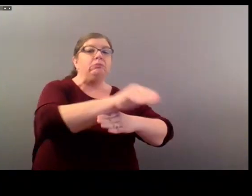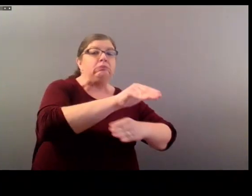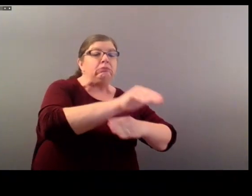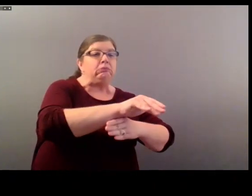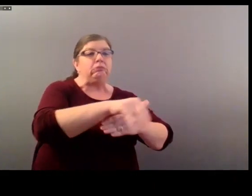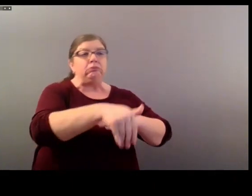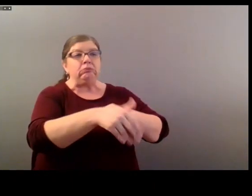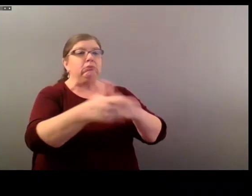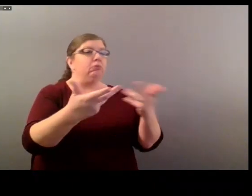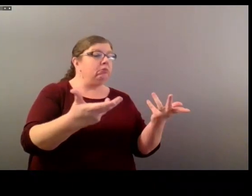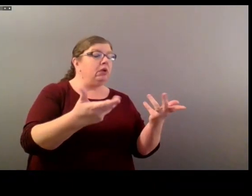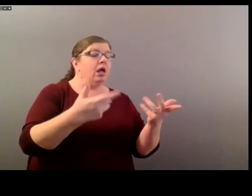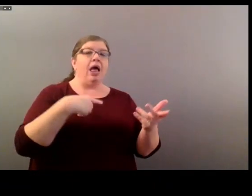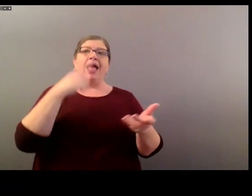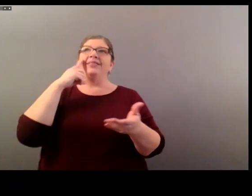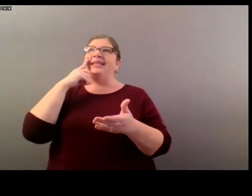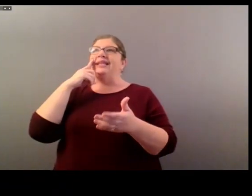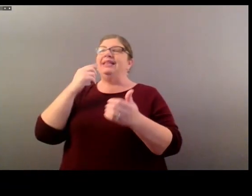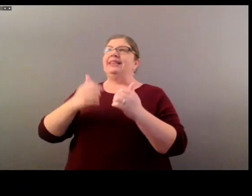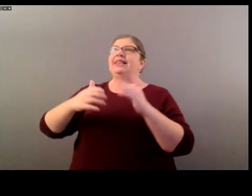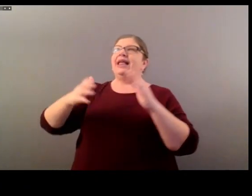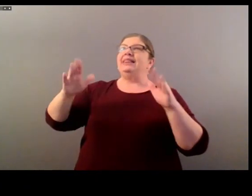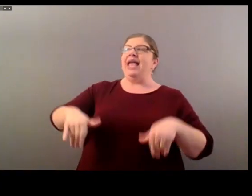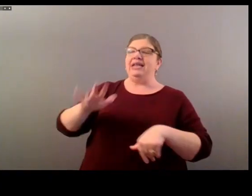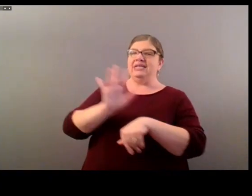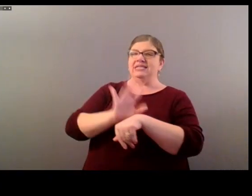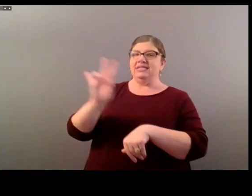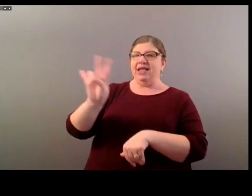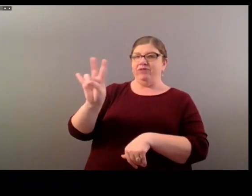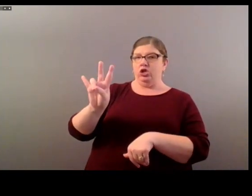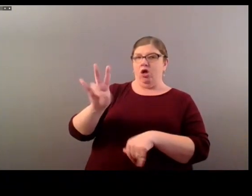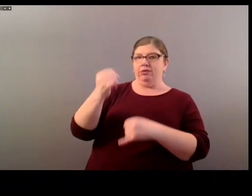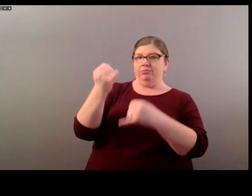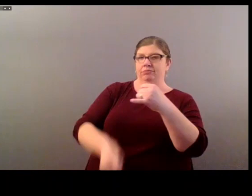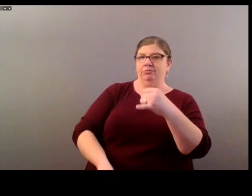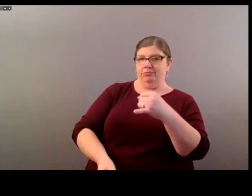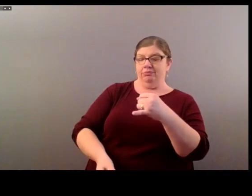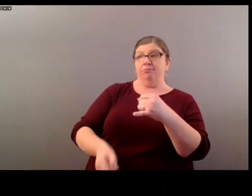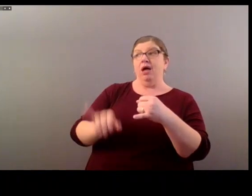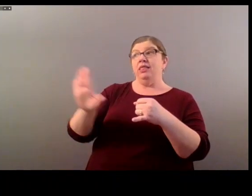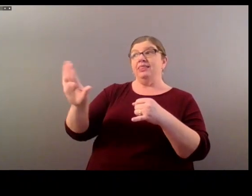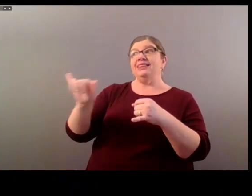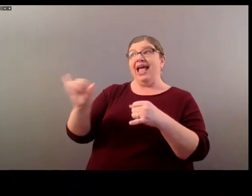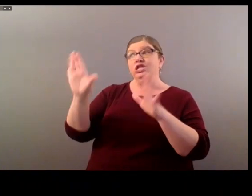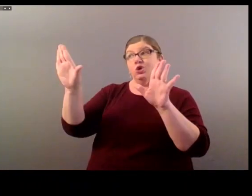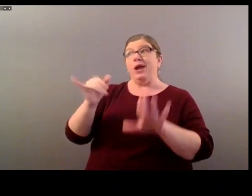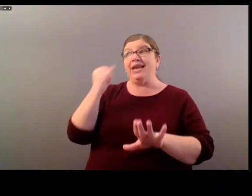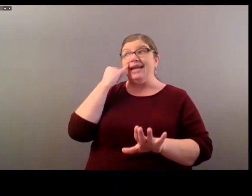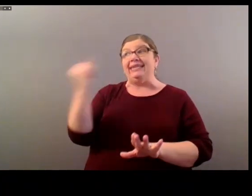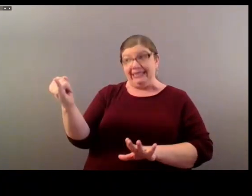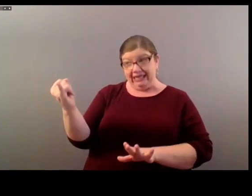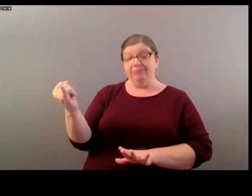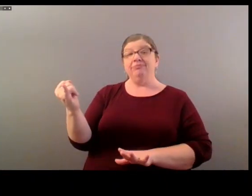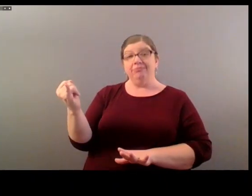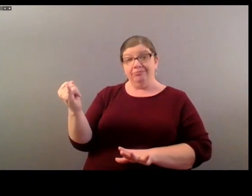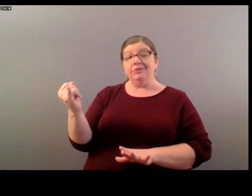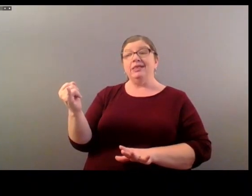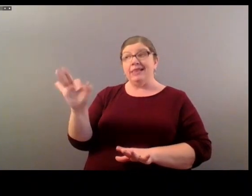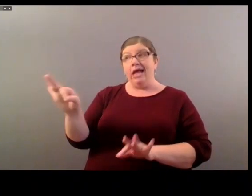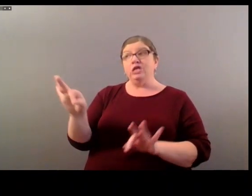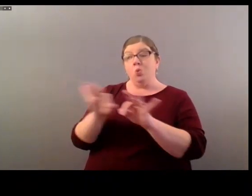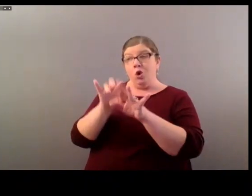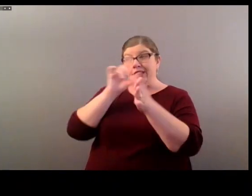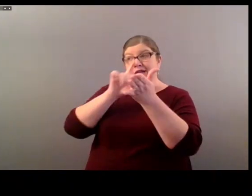I believe that the latest is 7 o'clock, but that's a great idea. Worth exploring.